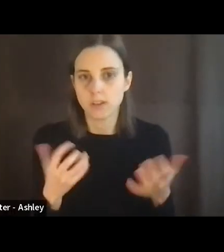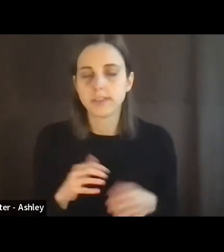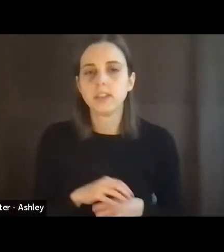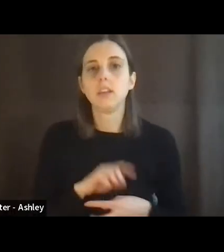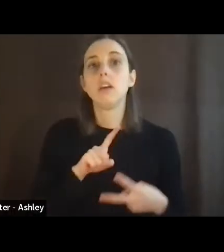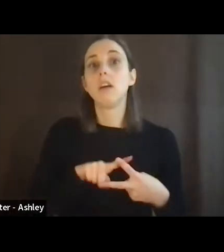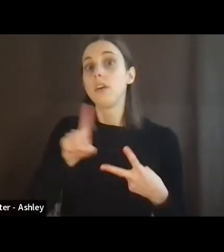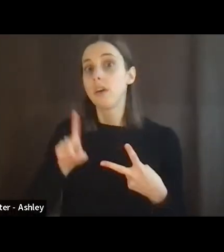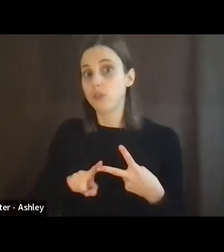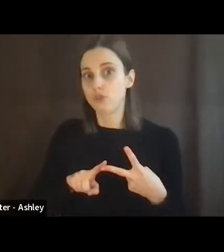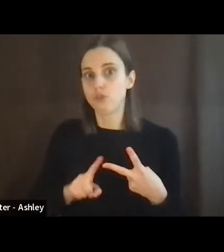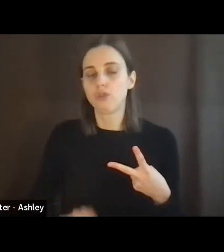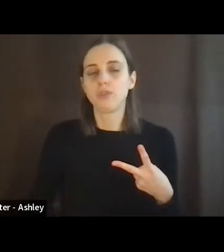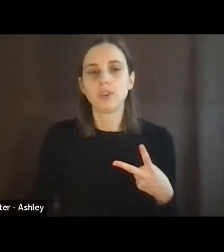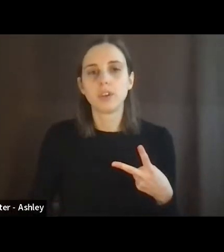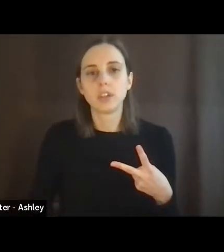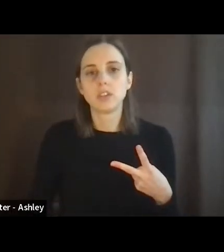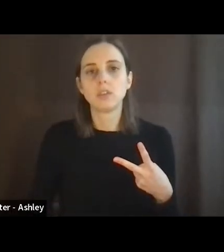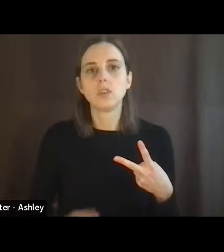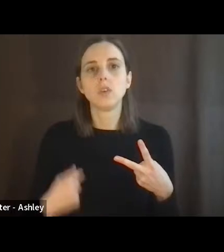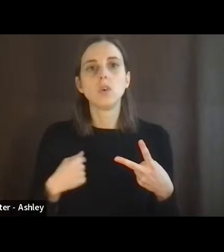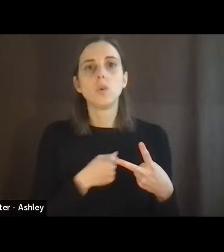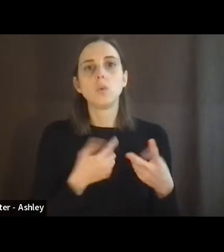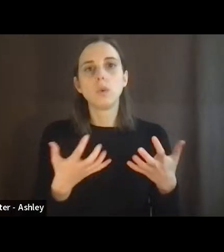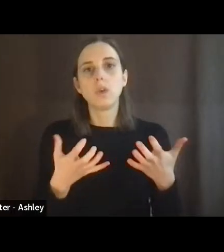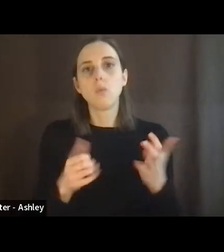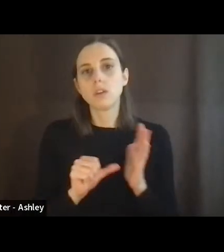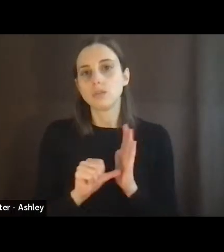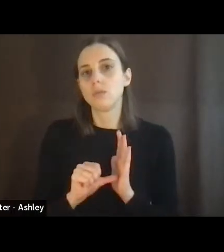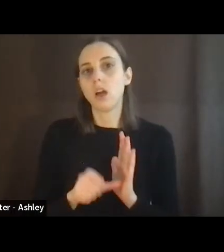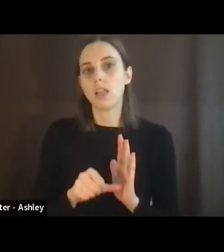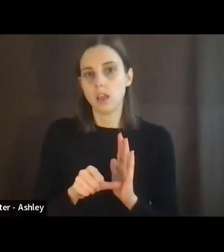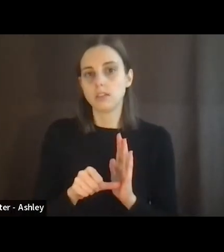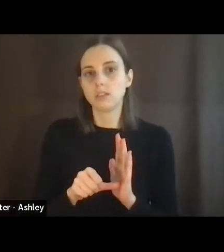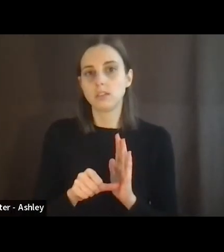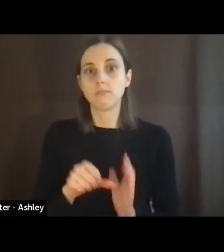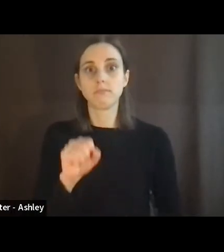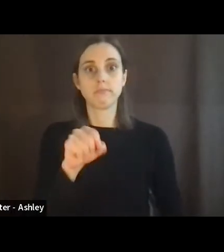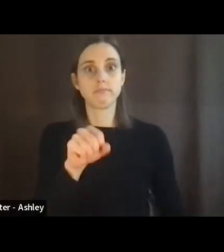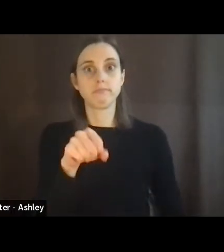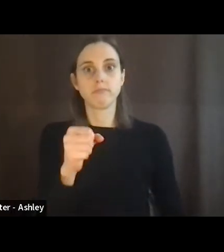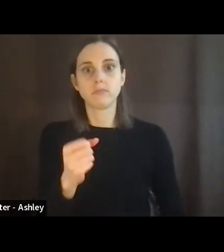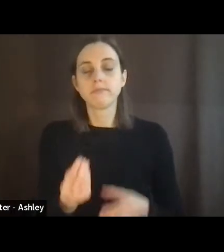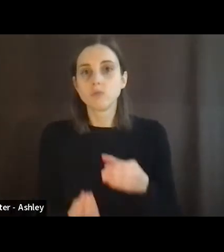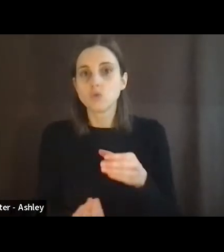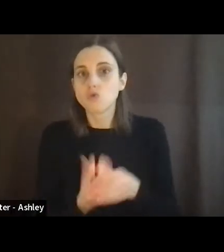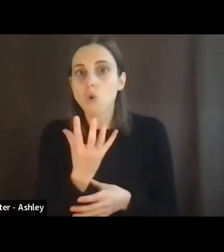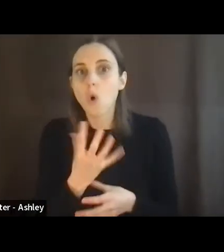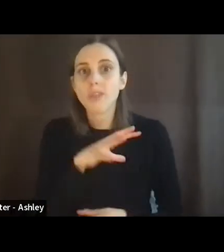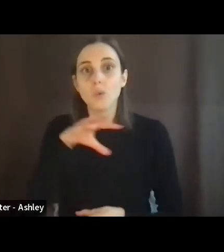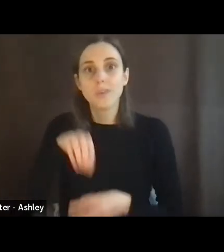was to highlight the growth that has occurred in Clark County